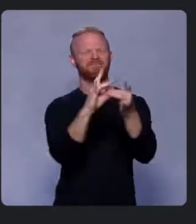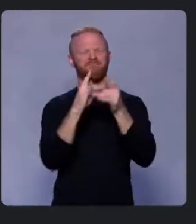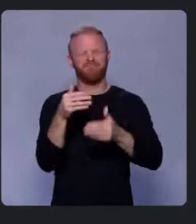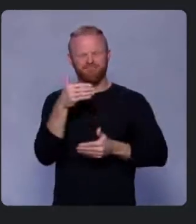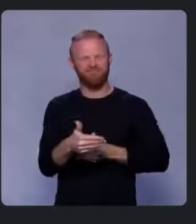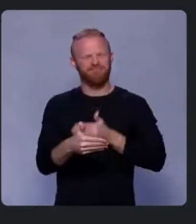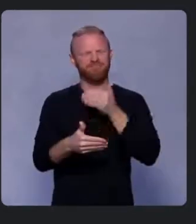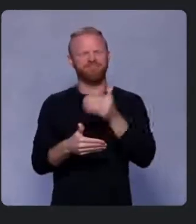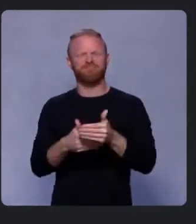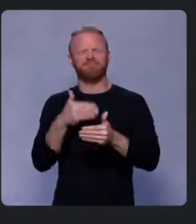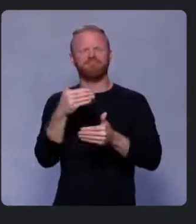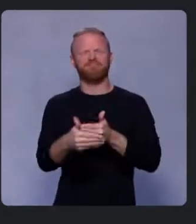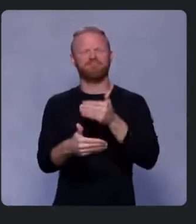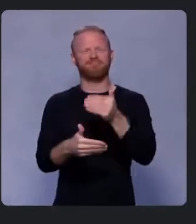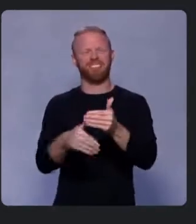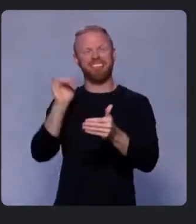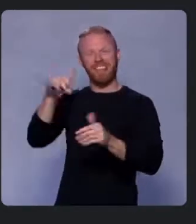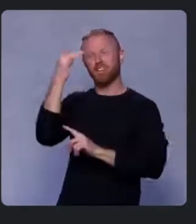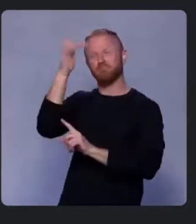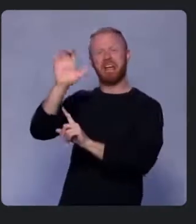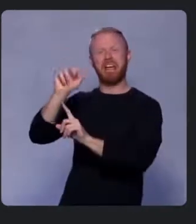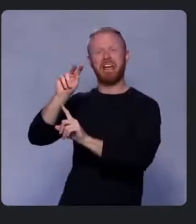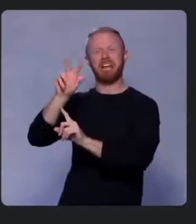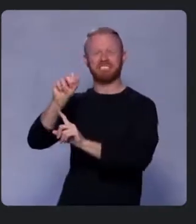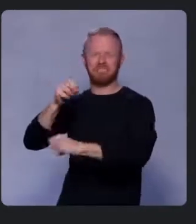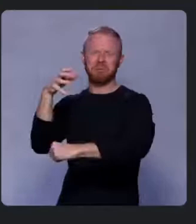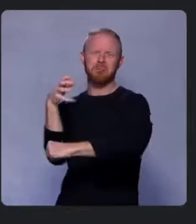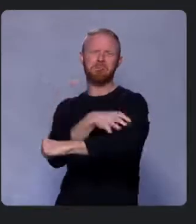way. That's the power of Smart Canvas.